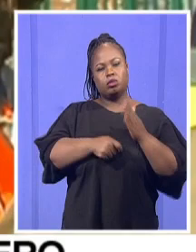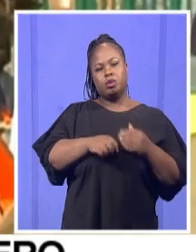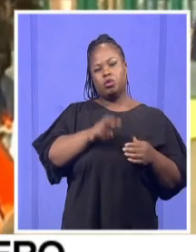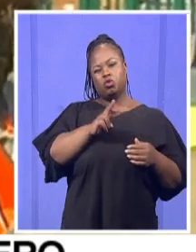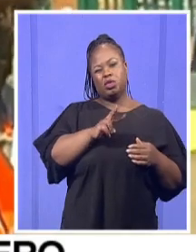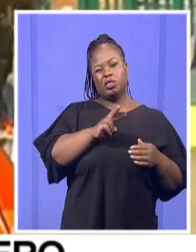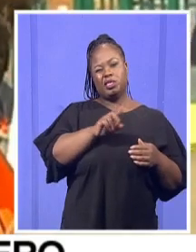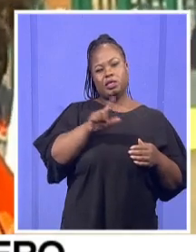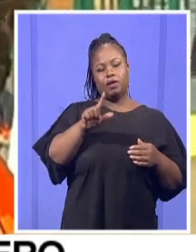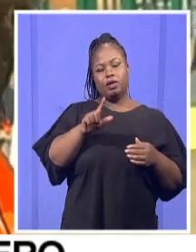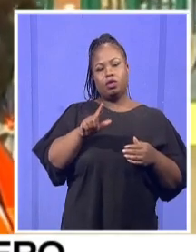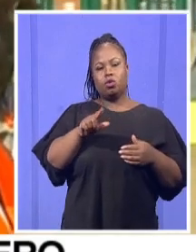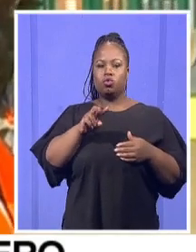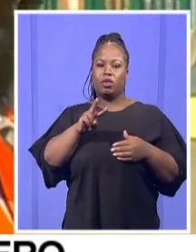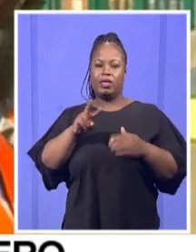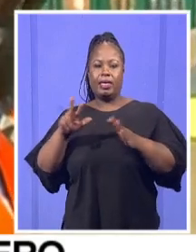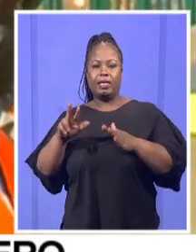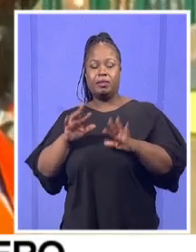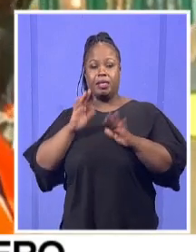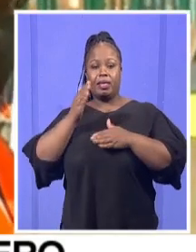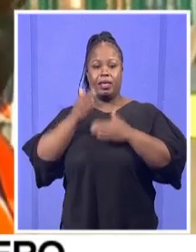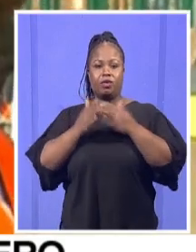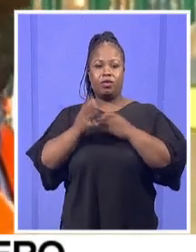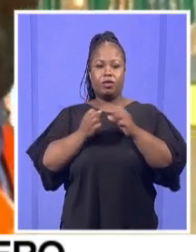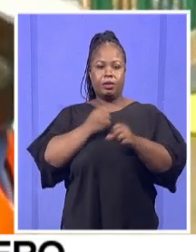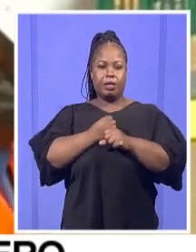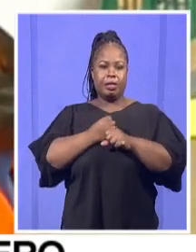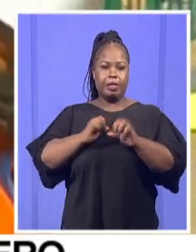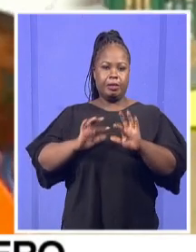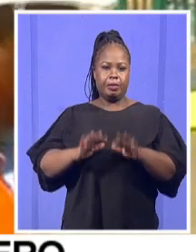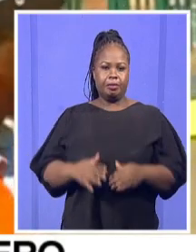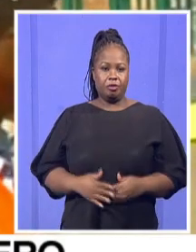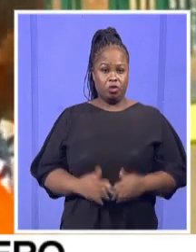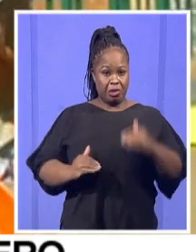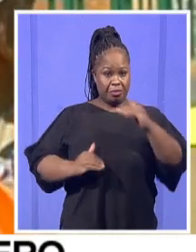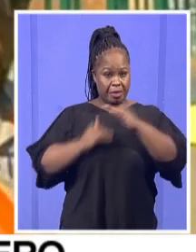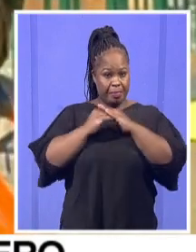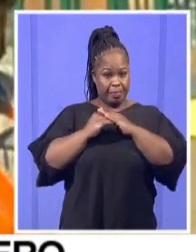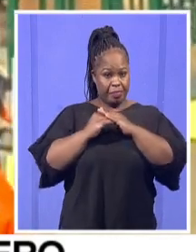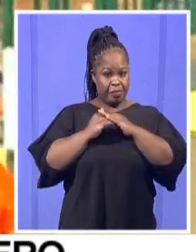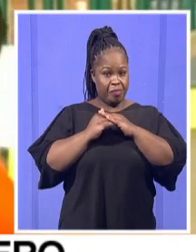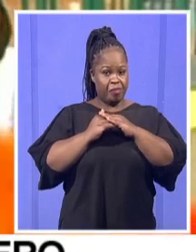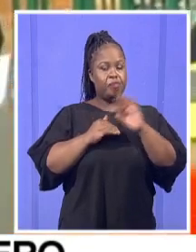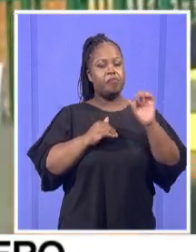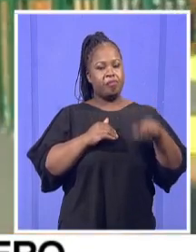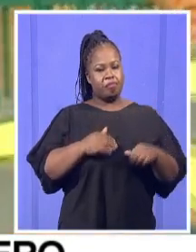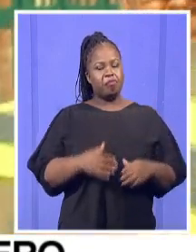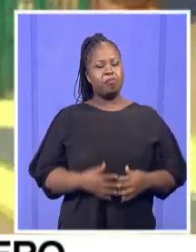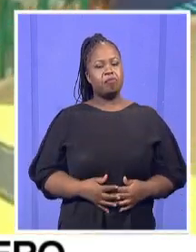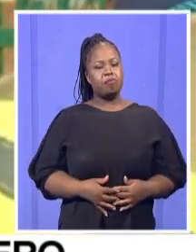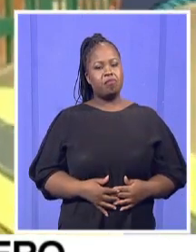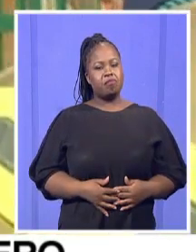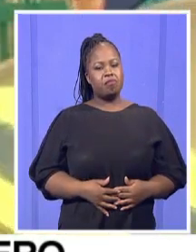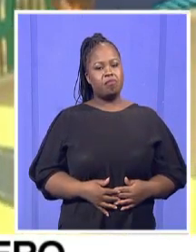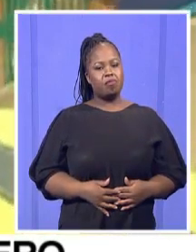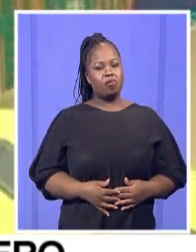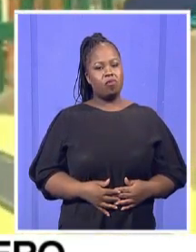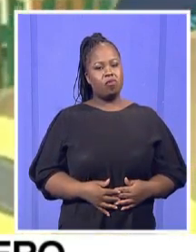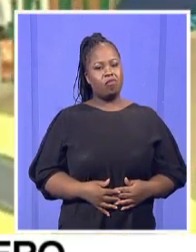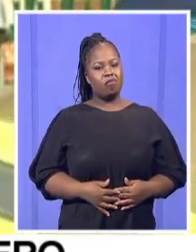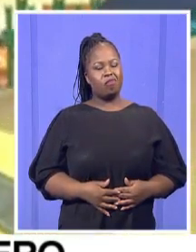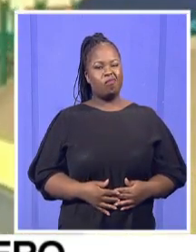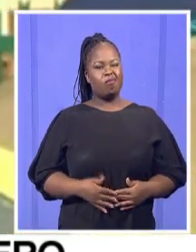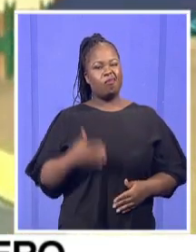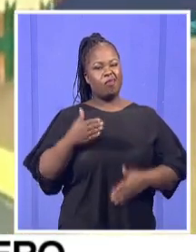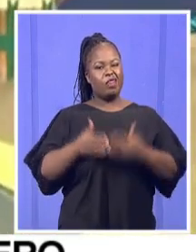by the end of the decade. For sure. You'll reach that peak level. By the end of the